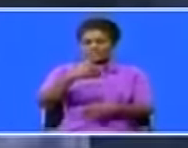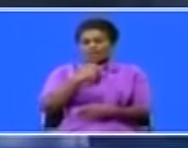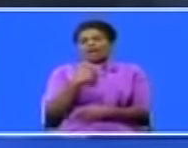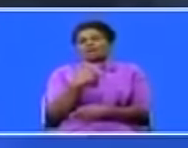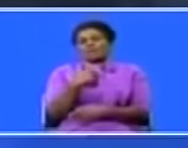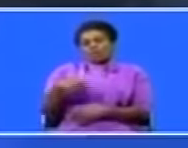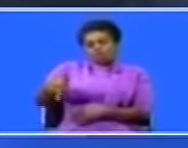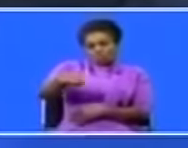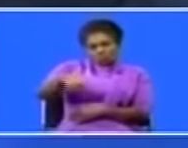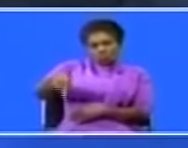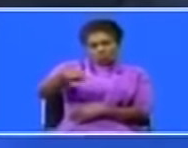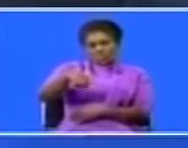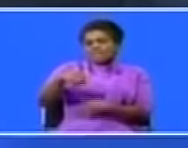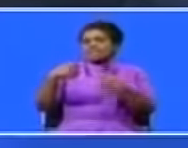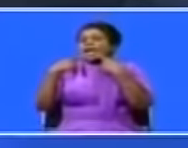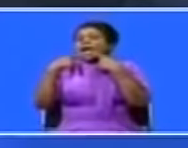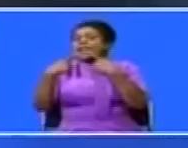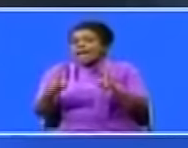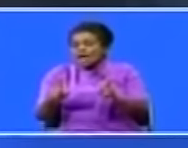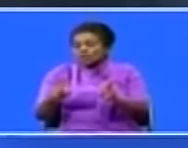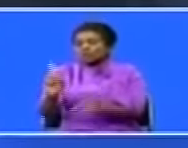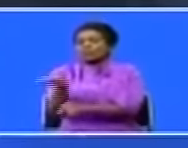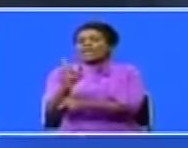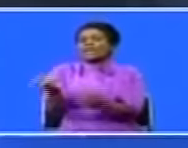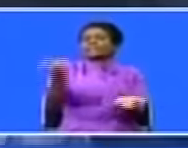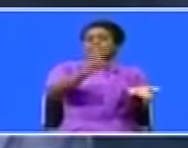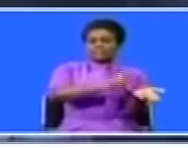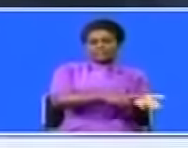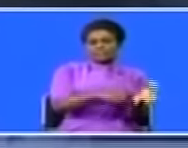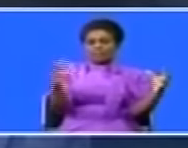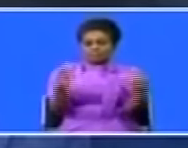going to inform you when it's going to be registered.